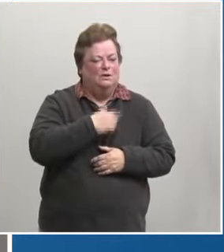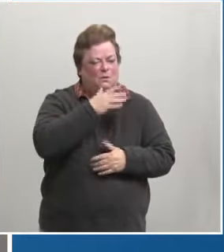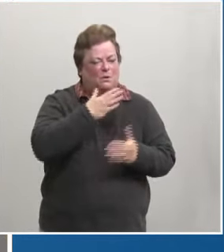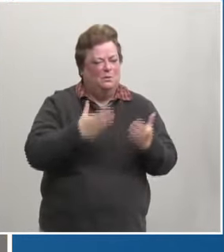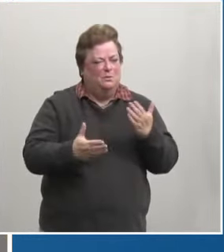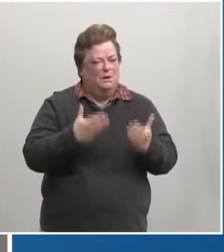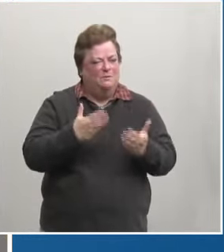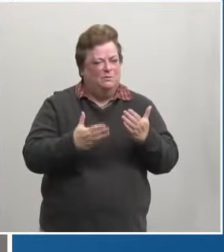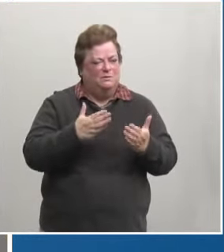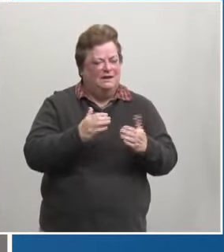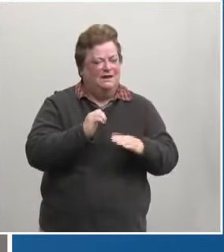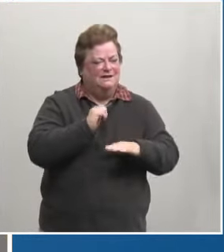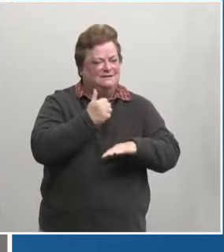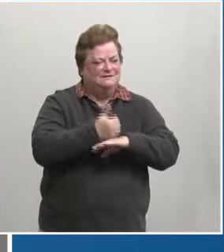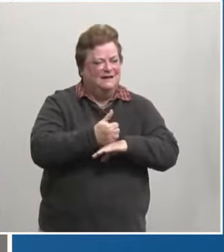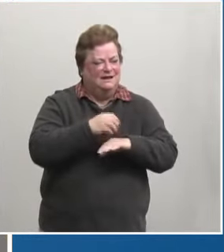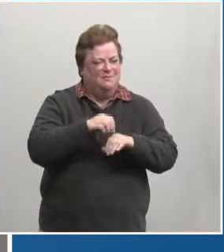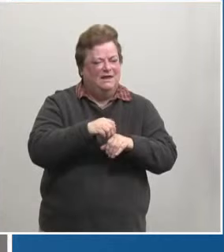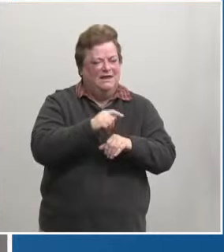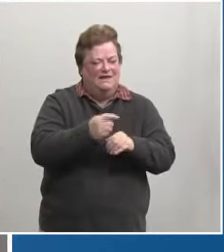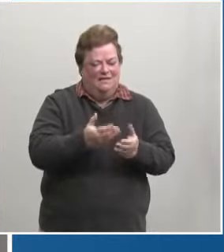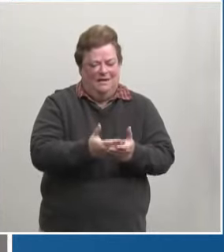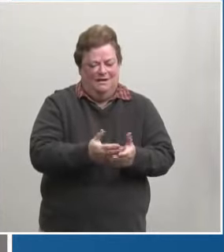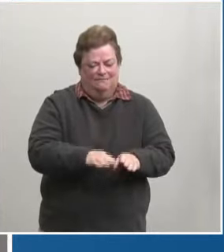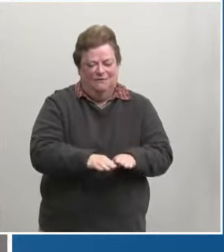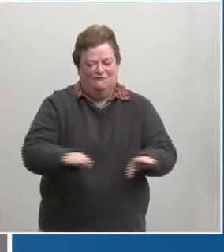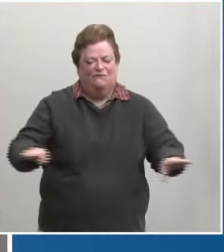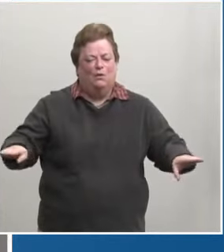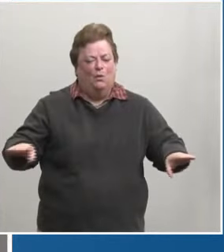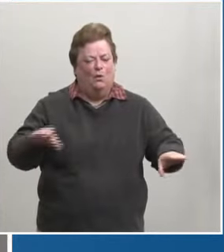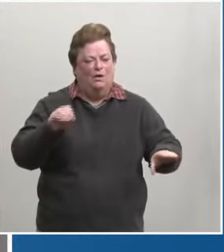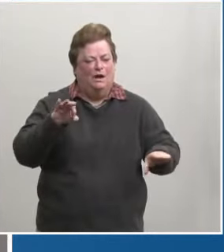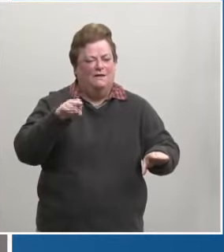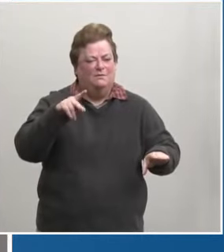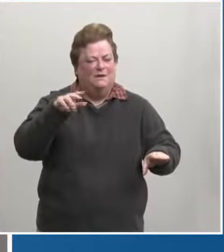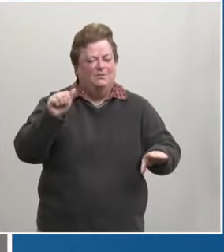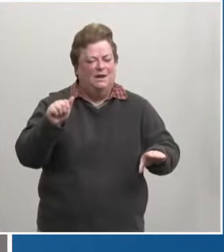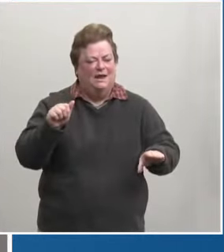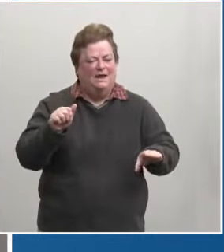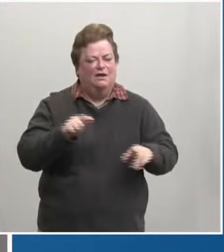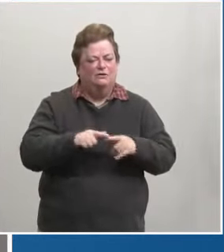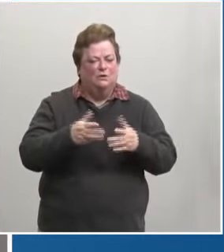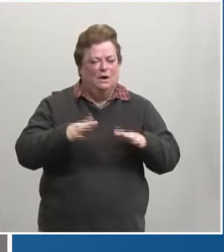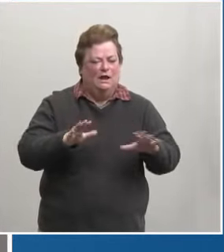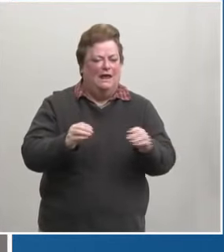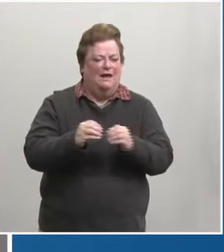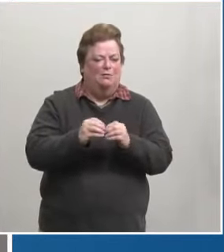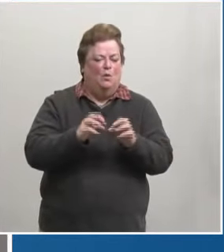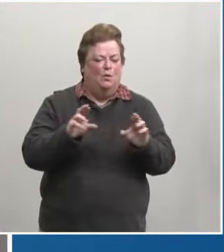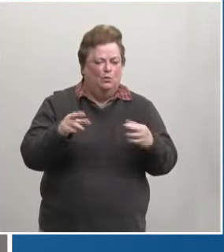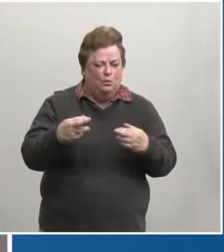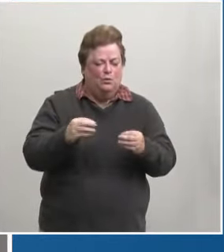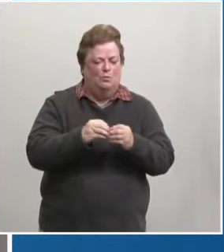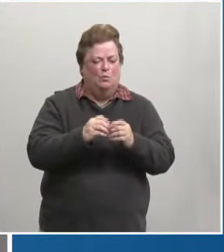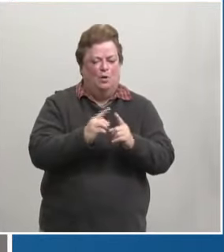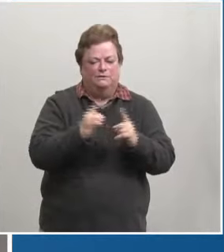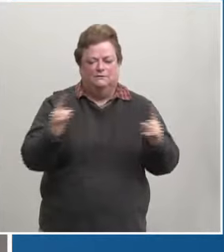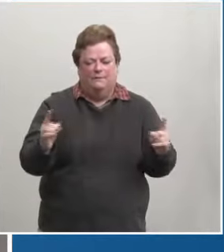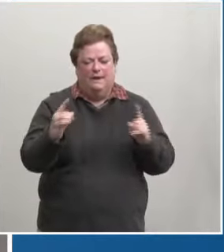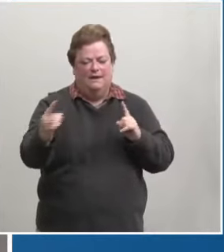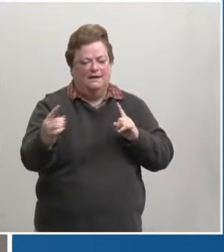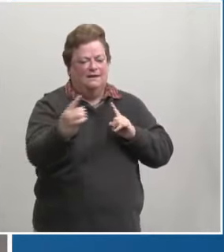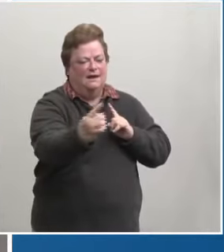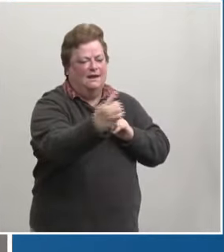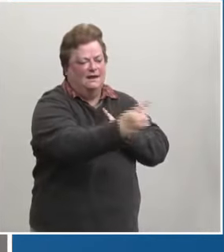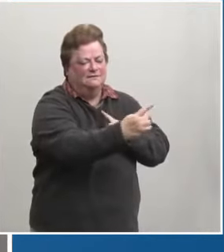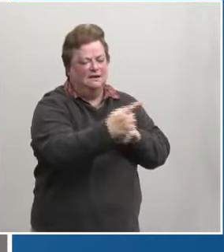probably be set up in the bowl of the arena to allow more room and more spacing for all of our